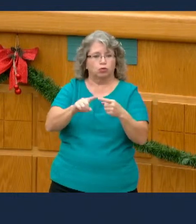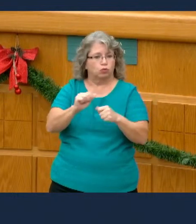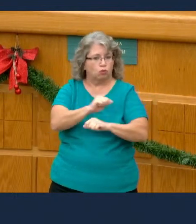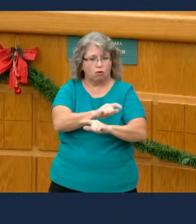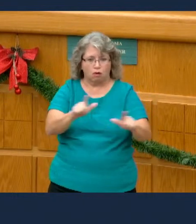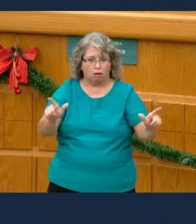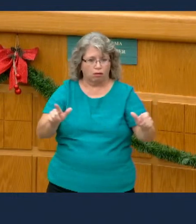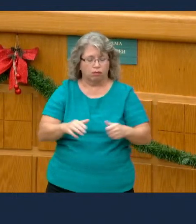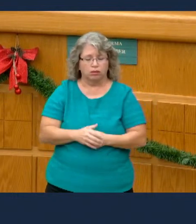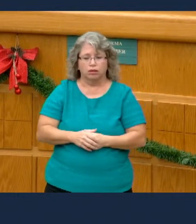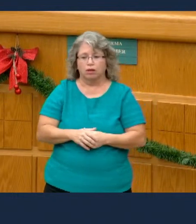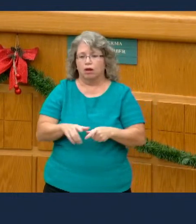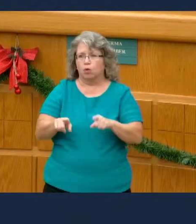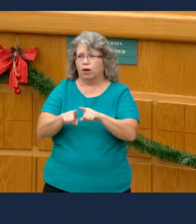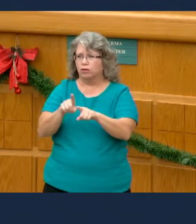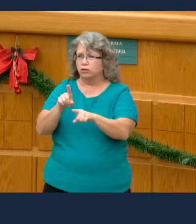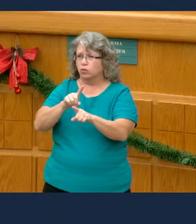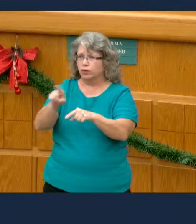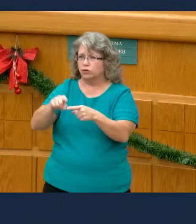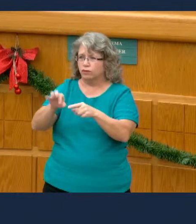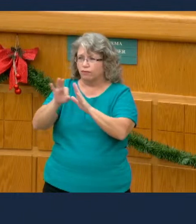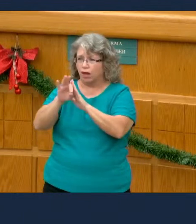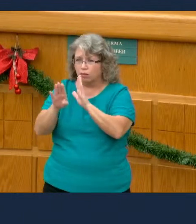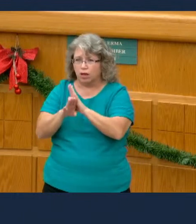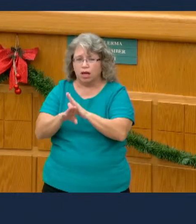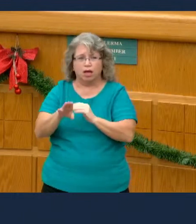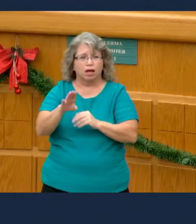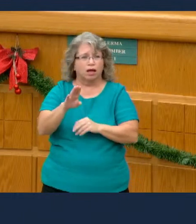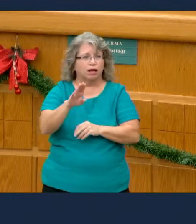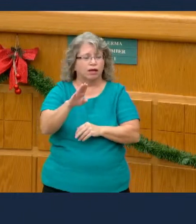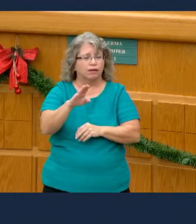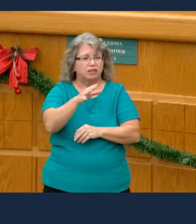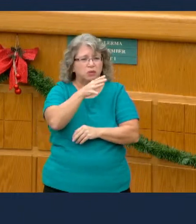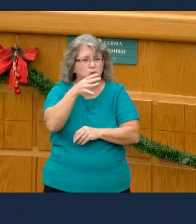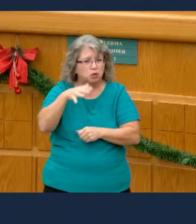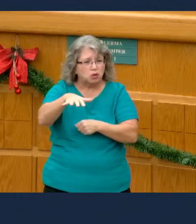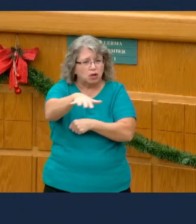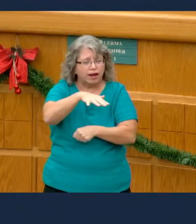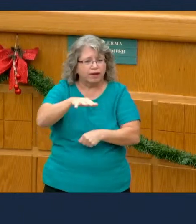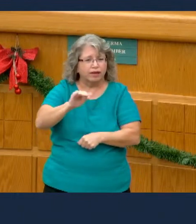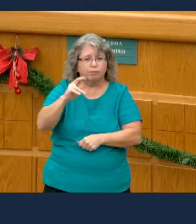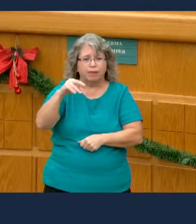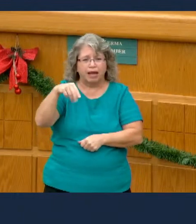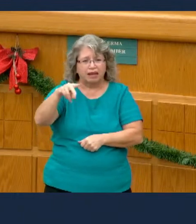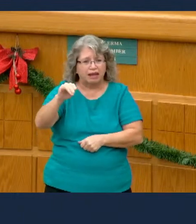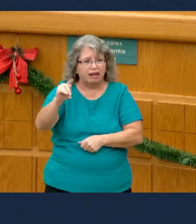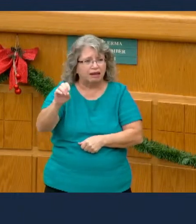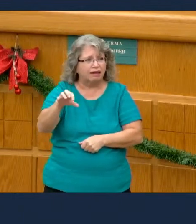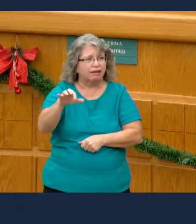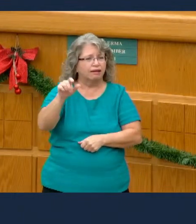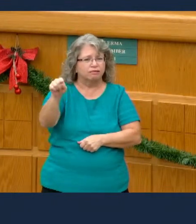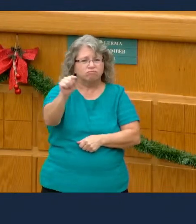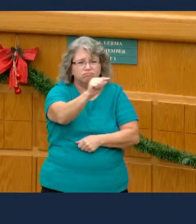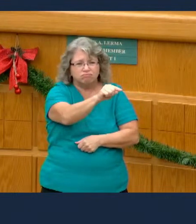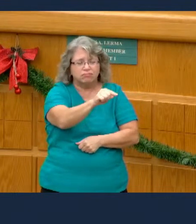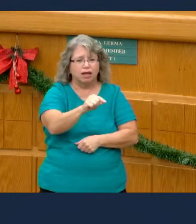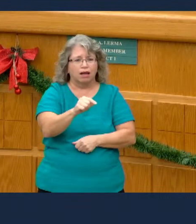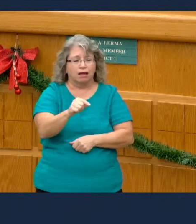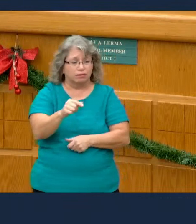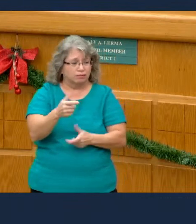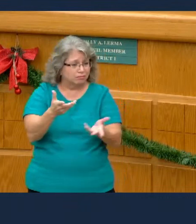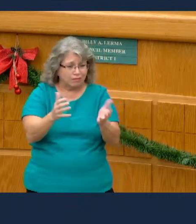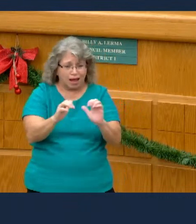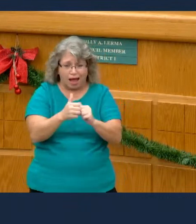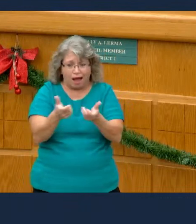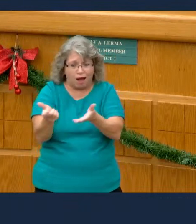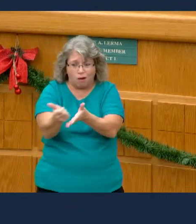ISD, Banqueta in the rural areas, Petronila. We're reaching out to these folks to say, how can we help you out and get your children